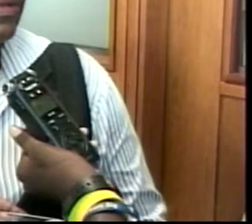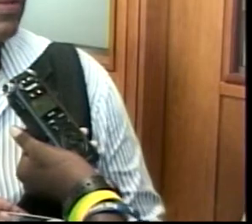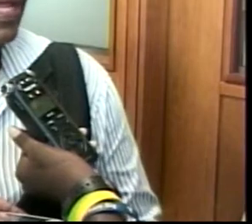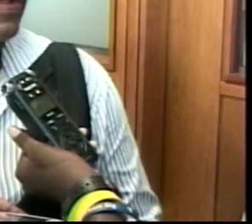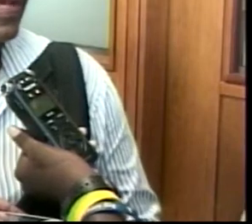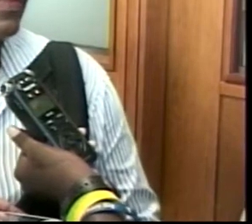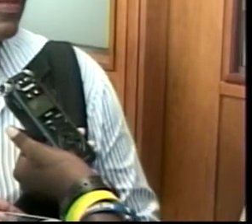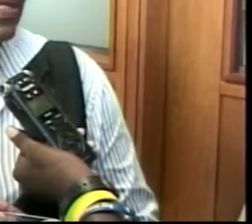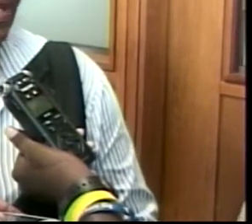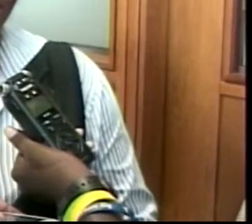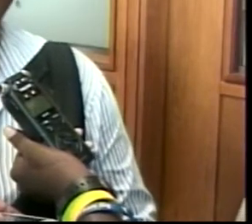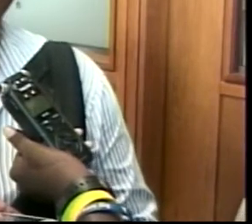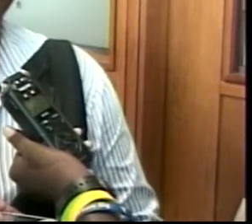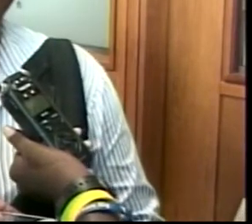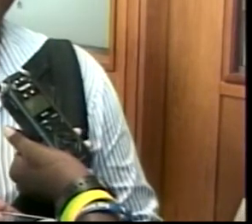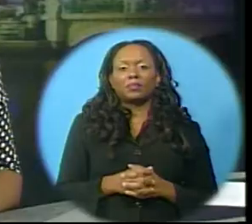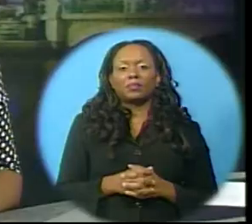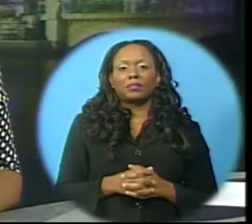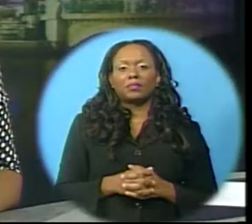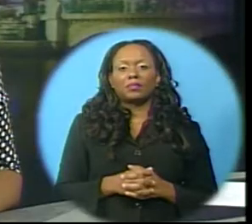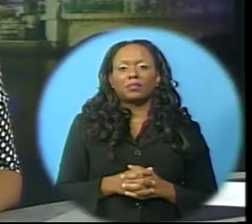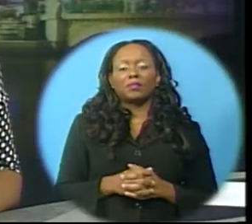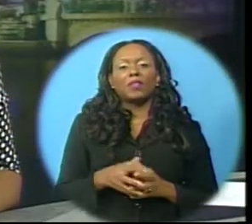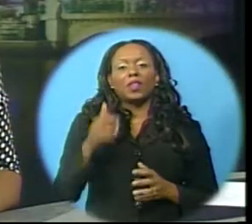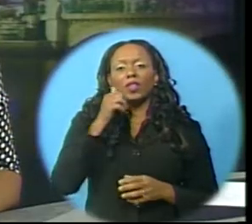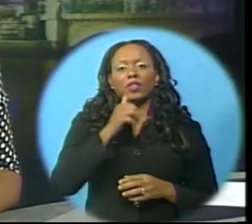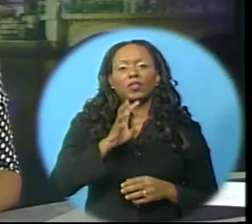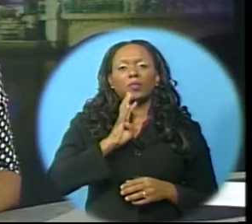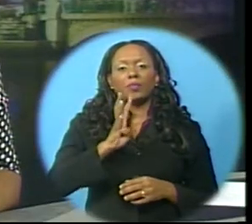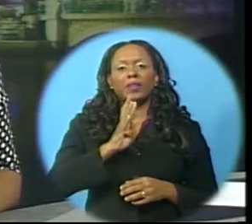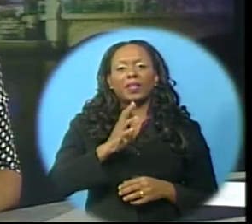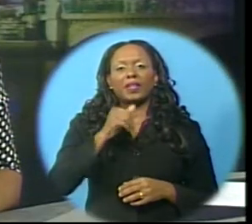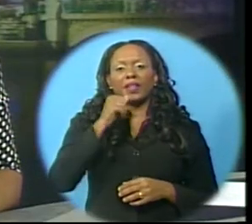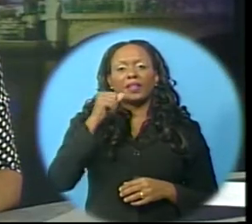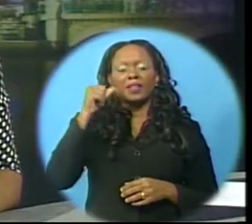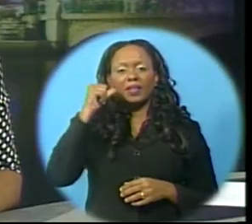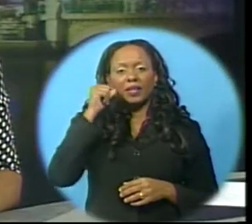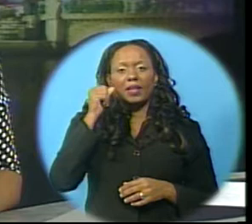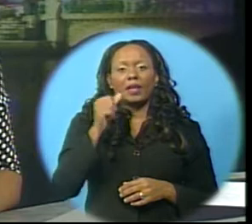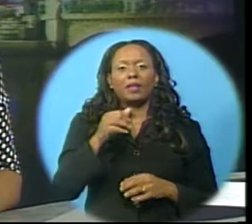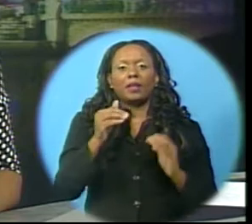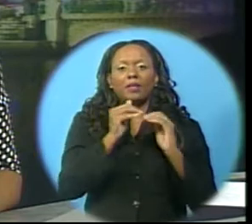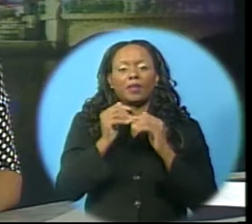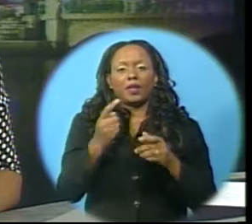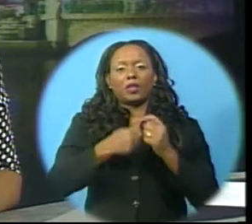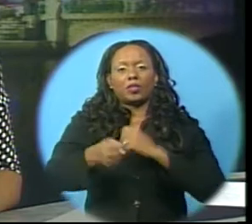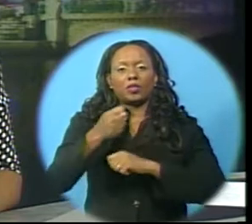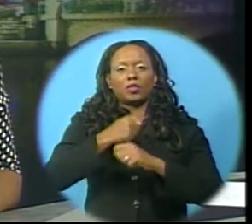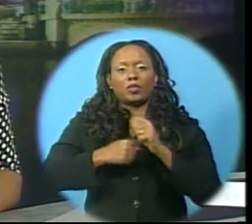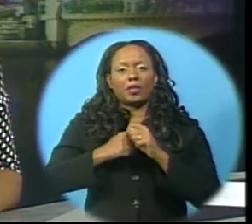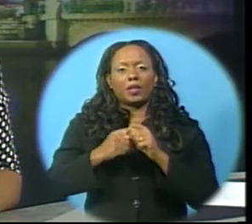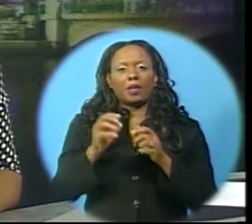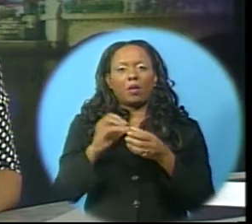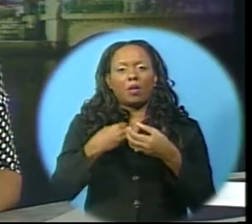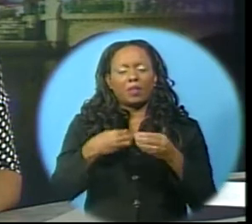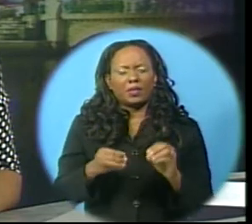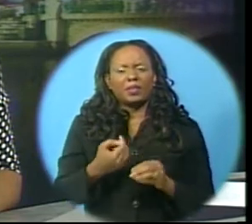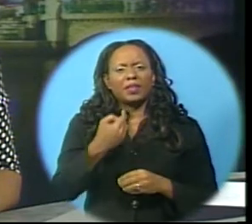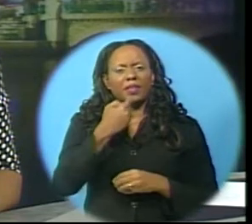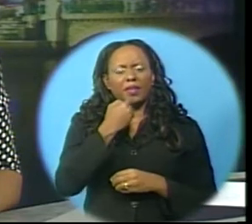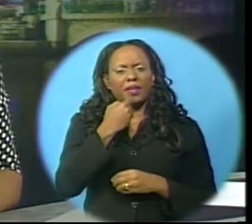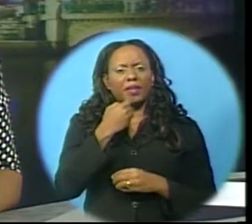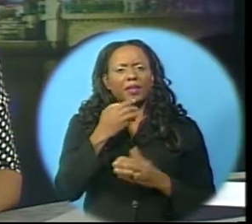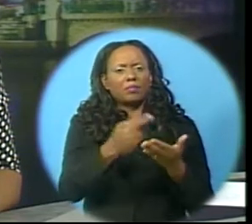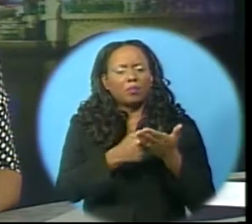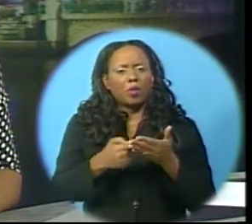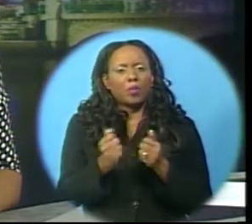decided that we would carry out the research. Ms. Maynard was speaking to the media at the FTC office yesterday. The consumer director says the FTC had